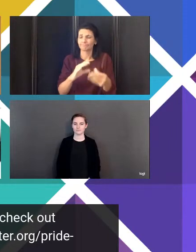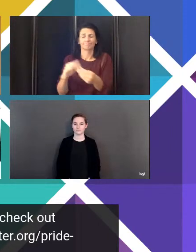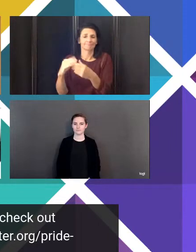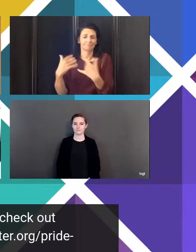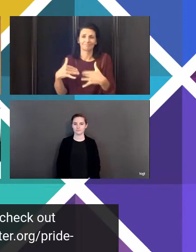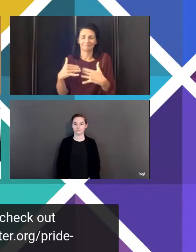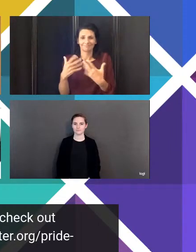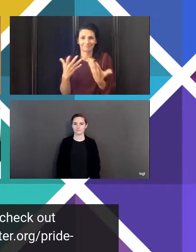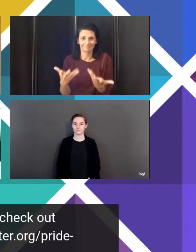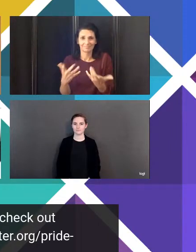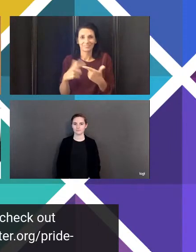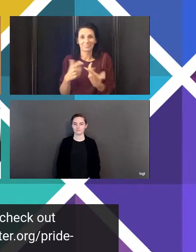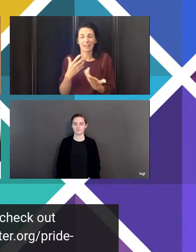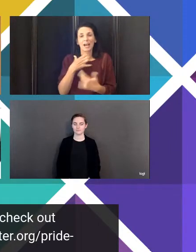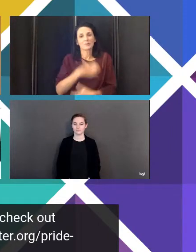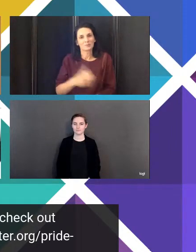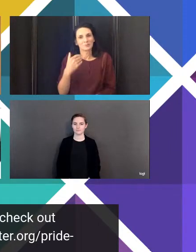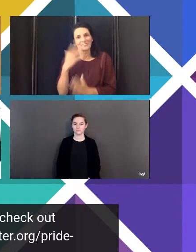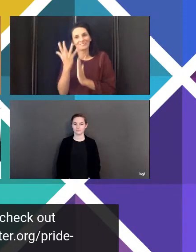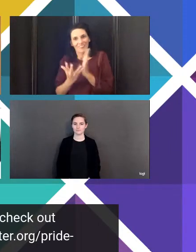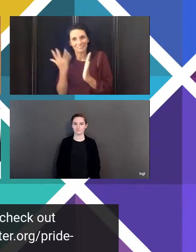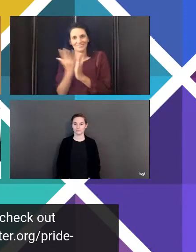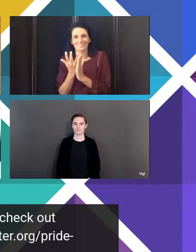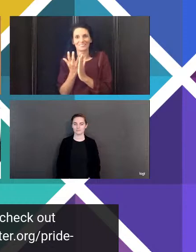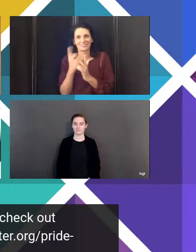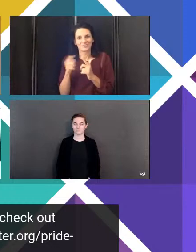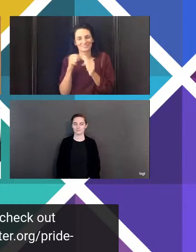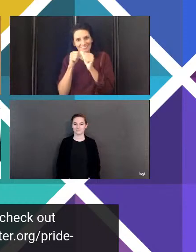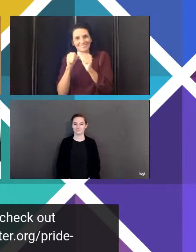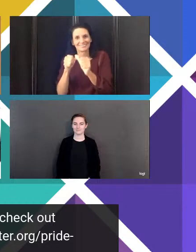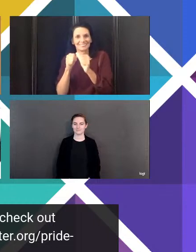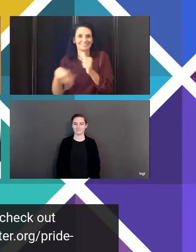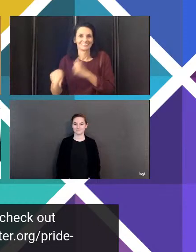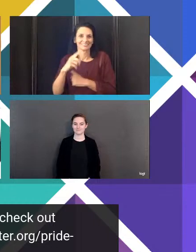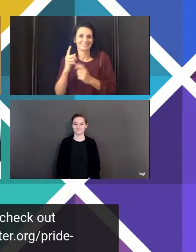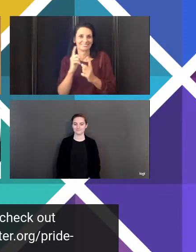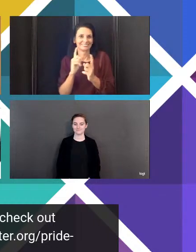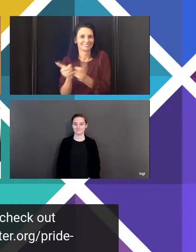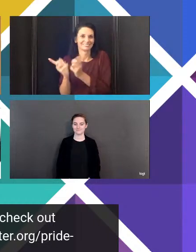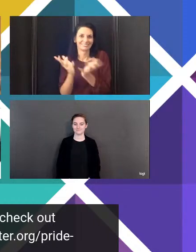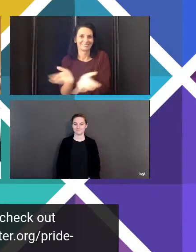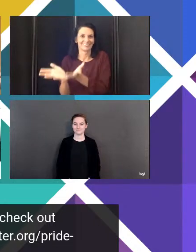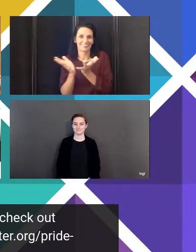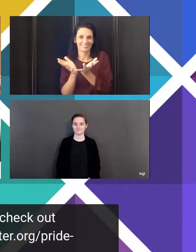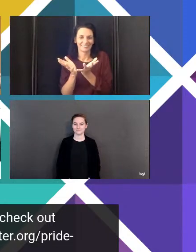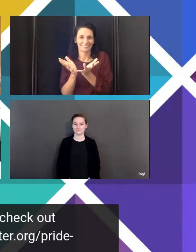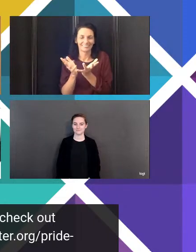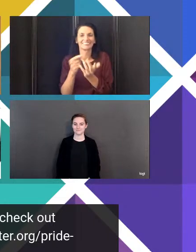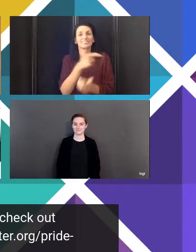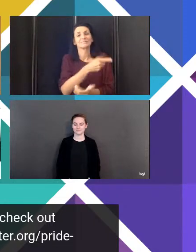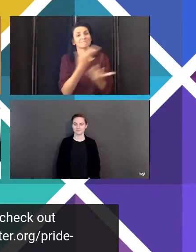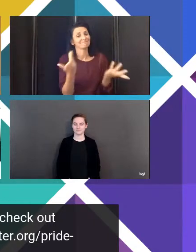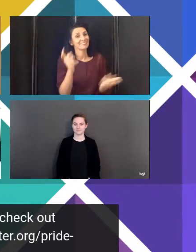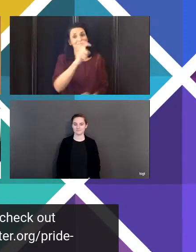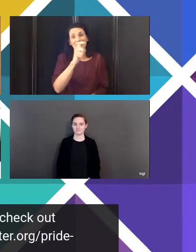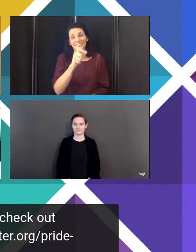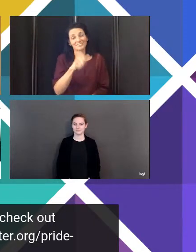only regret is that we don't have 5 hours to continue this conversation. It's a sign we have to have another one.